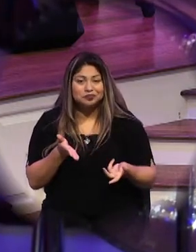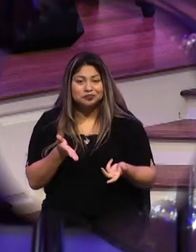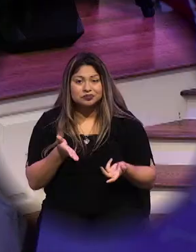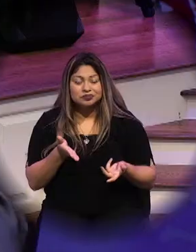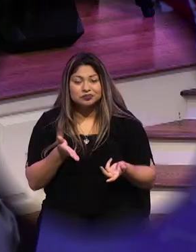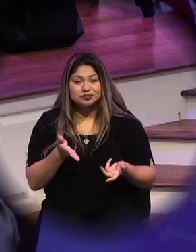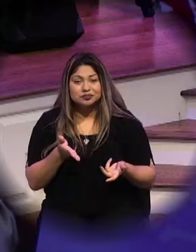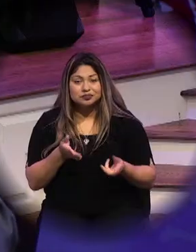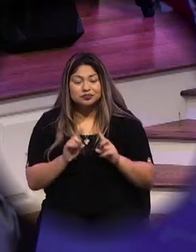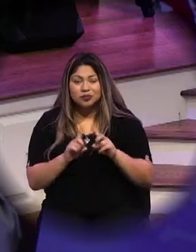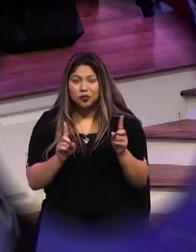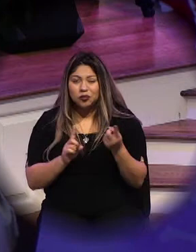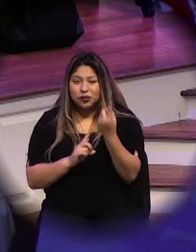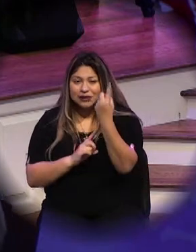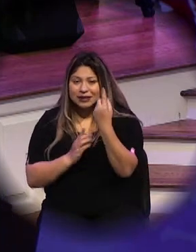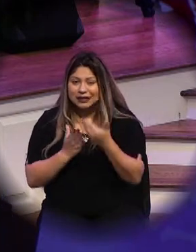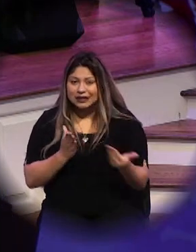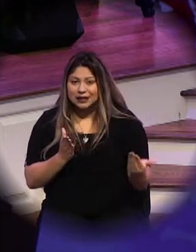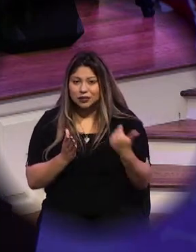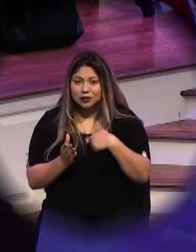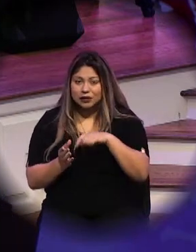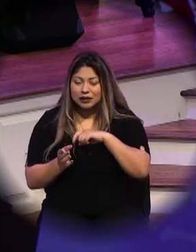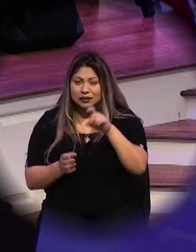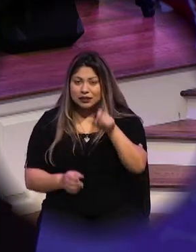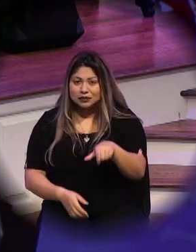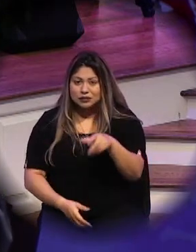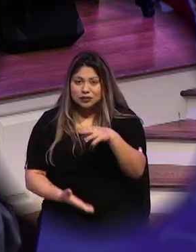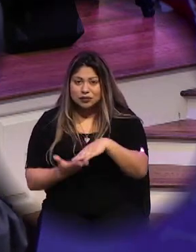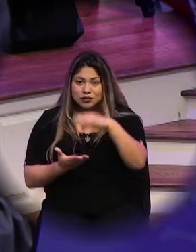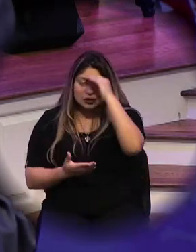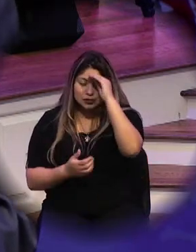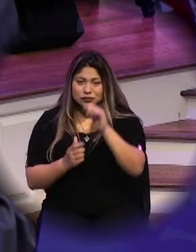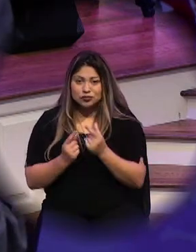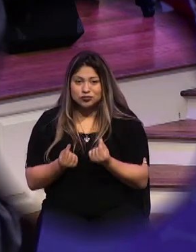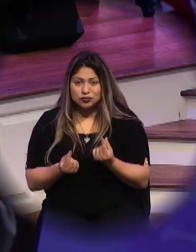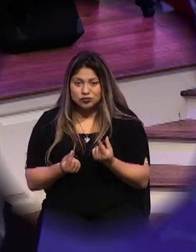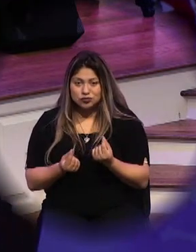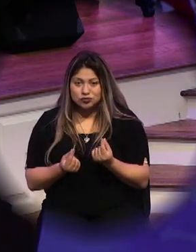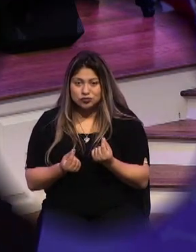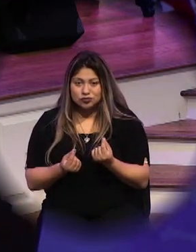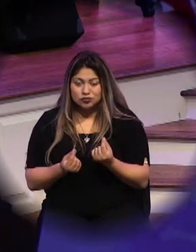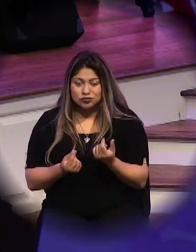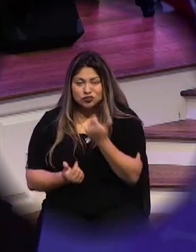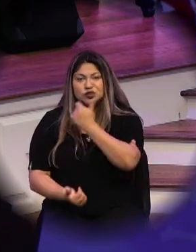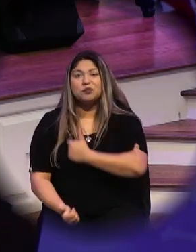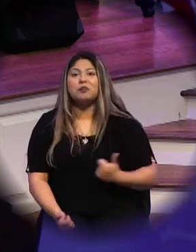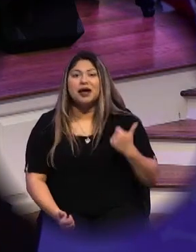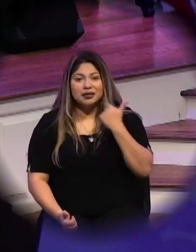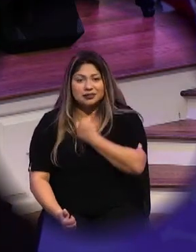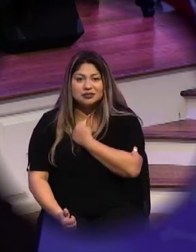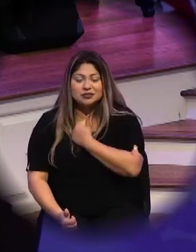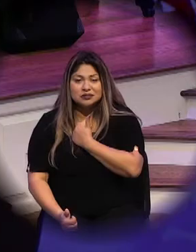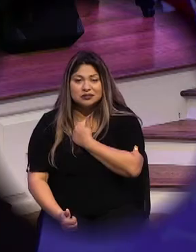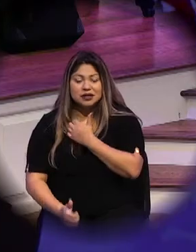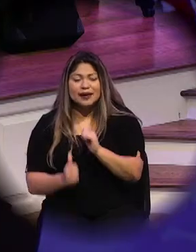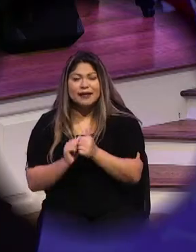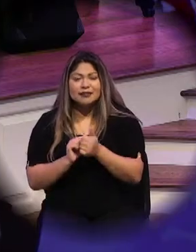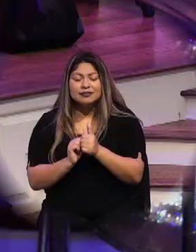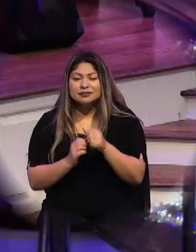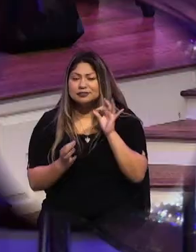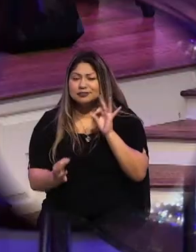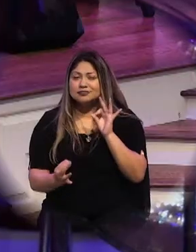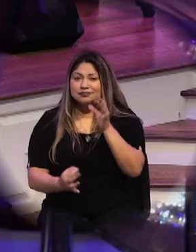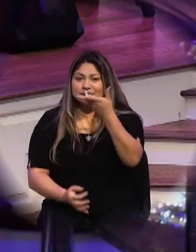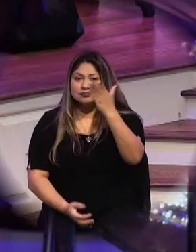repent. But how does a perfect God teach repentance? Here too is one of the